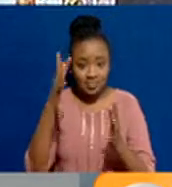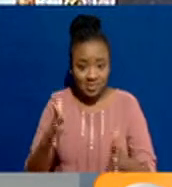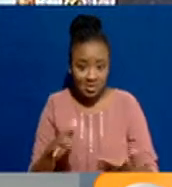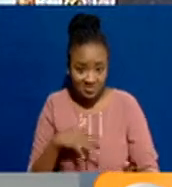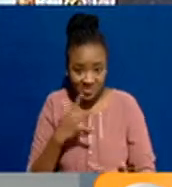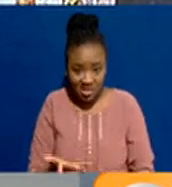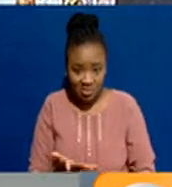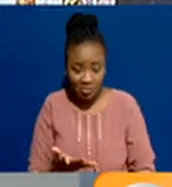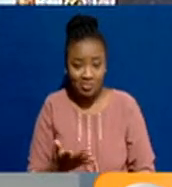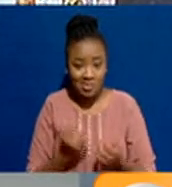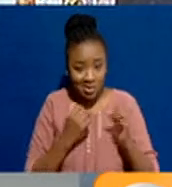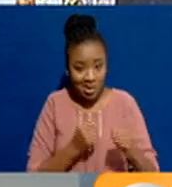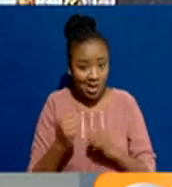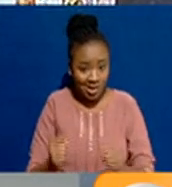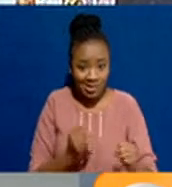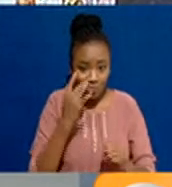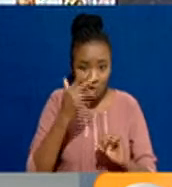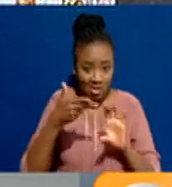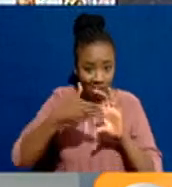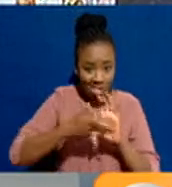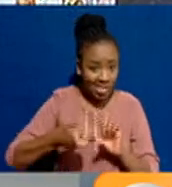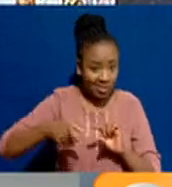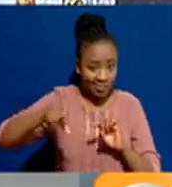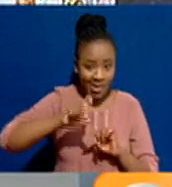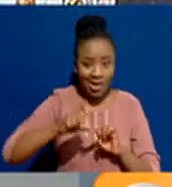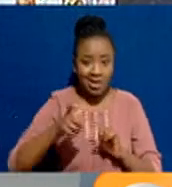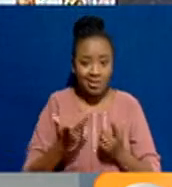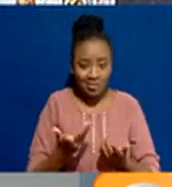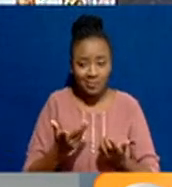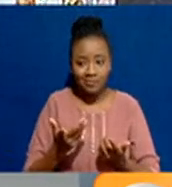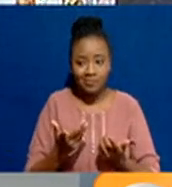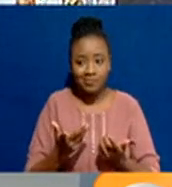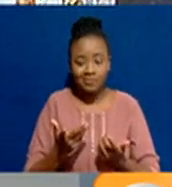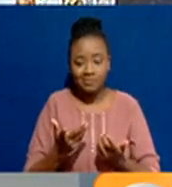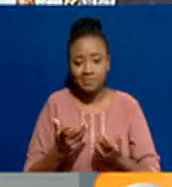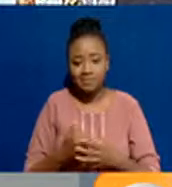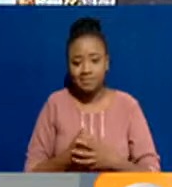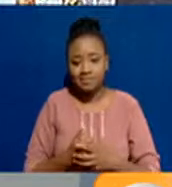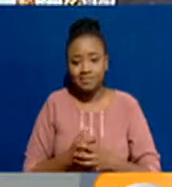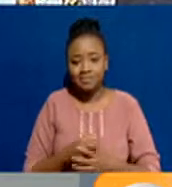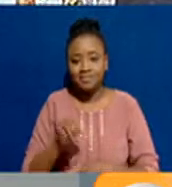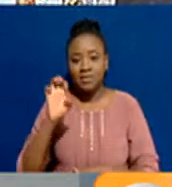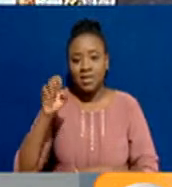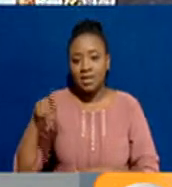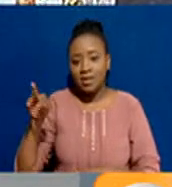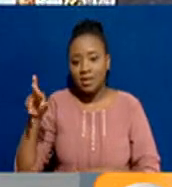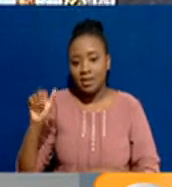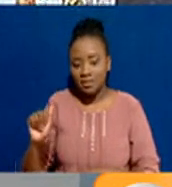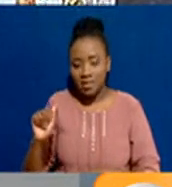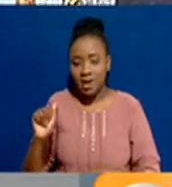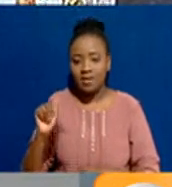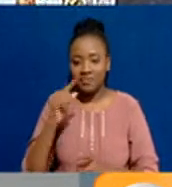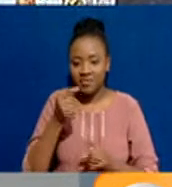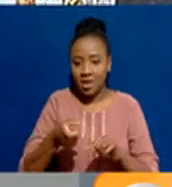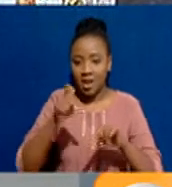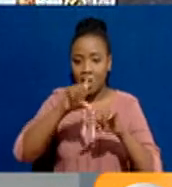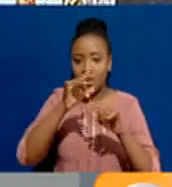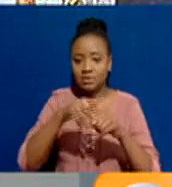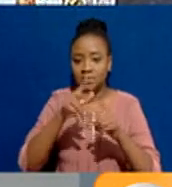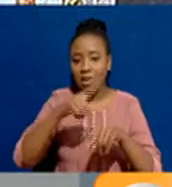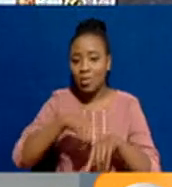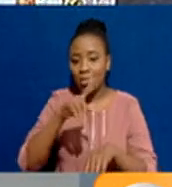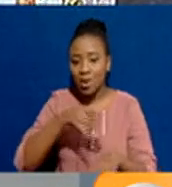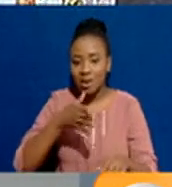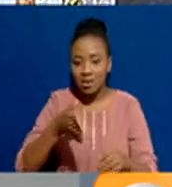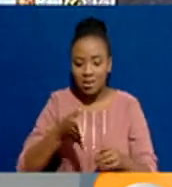View of fuel prices upwards by the Energy Petroleum Regulatory Authority. The increase, which took effect